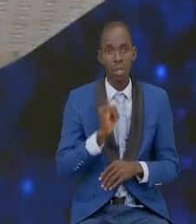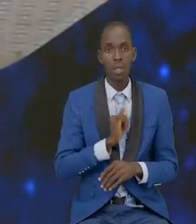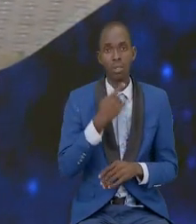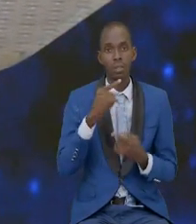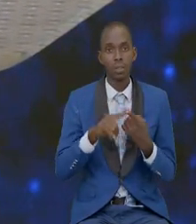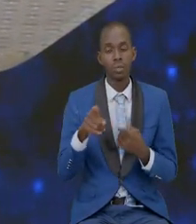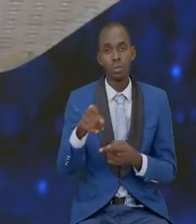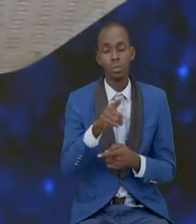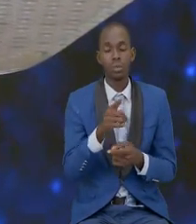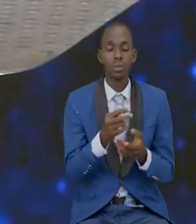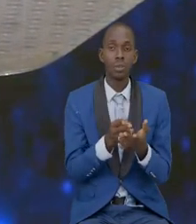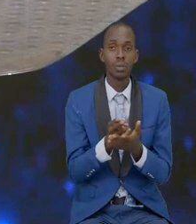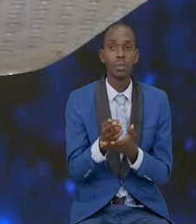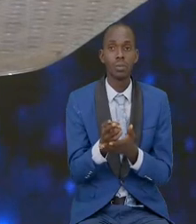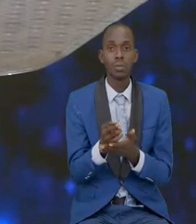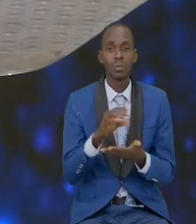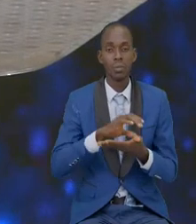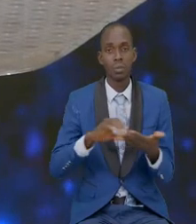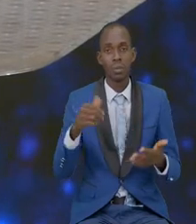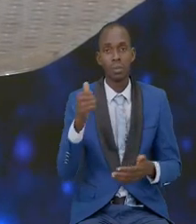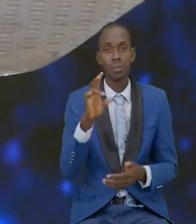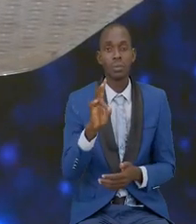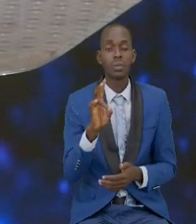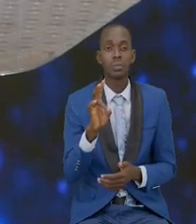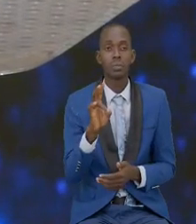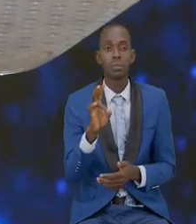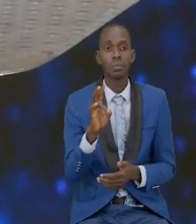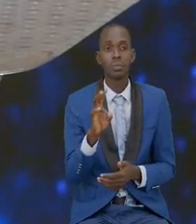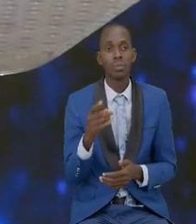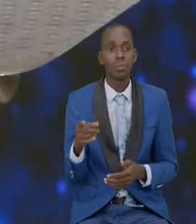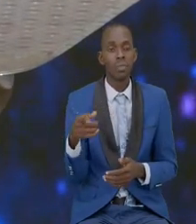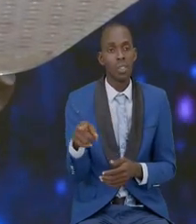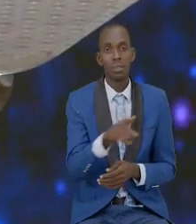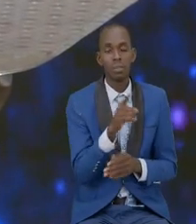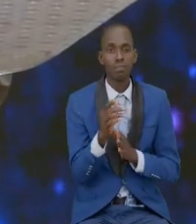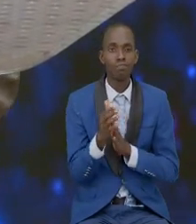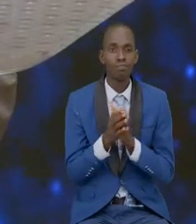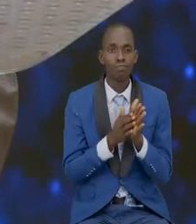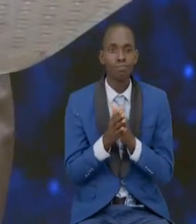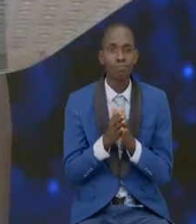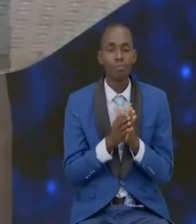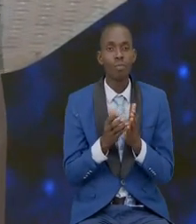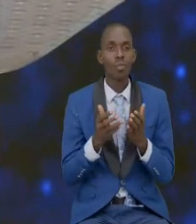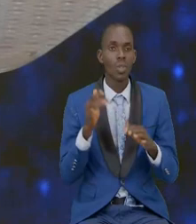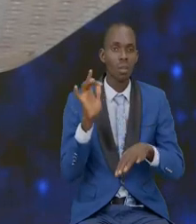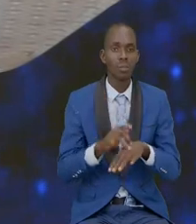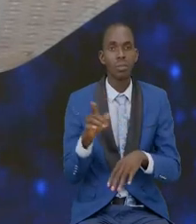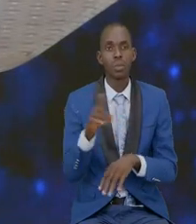the truth? Verse 17, they zealously affect you, but not